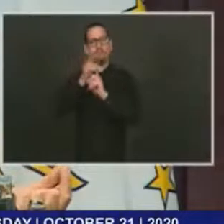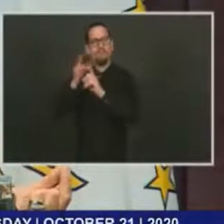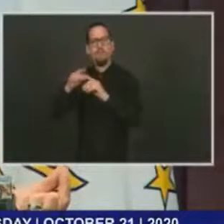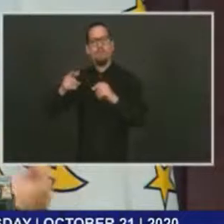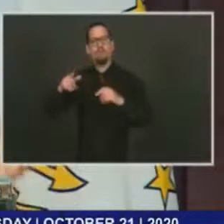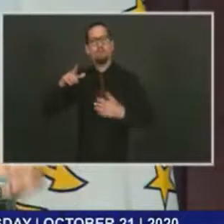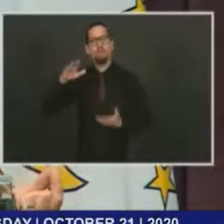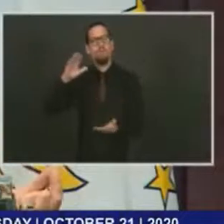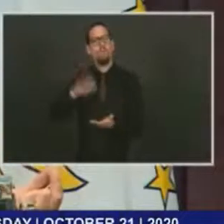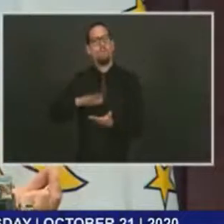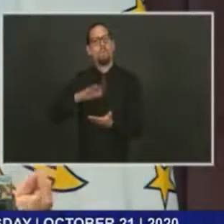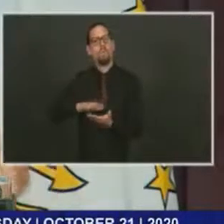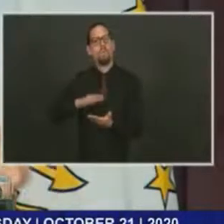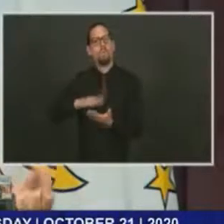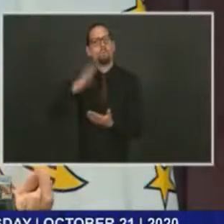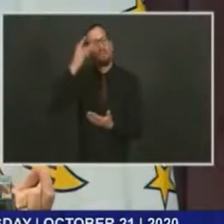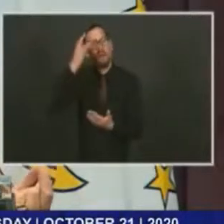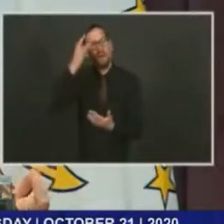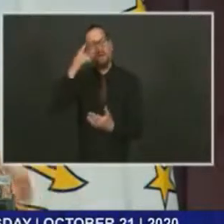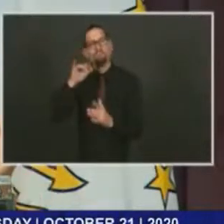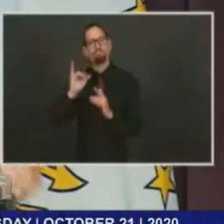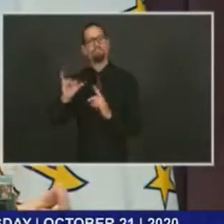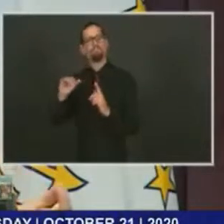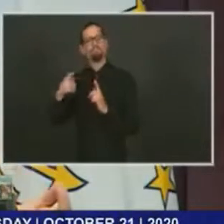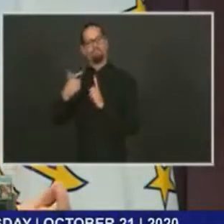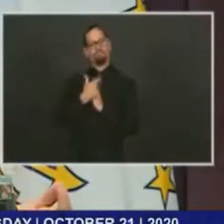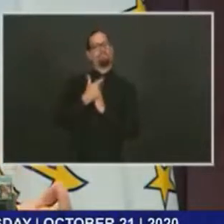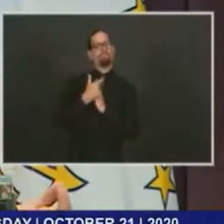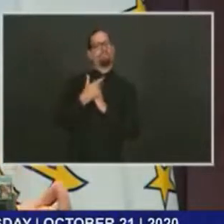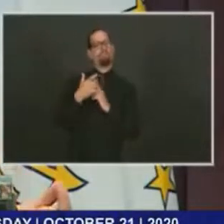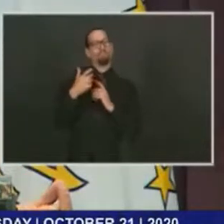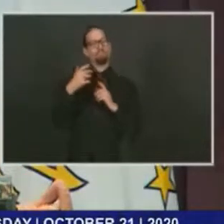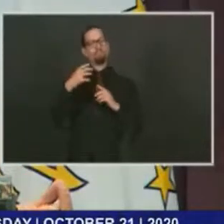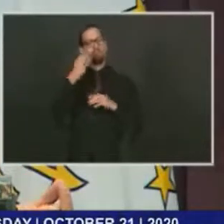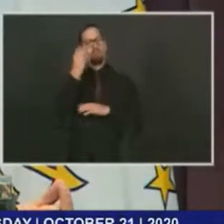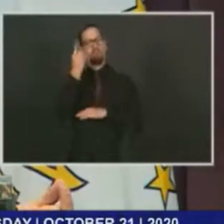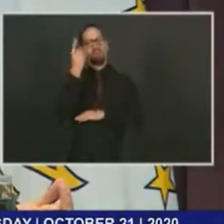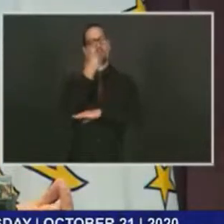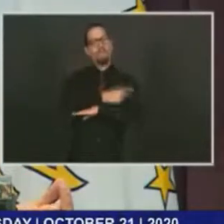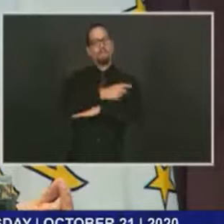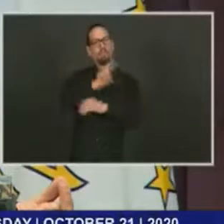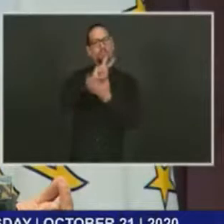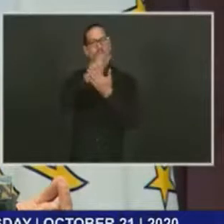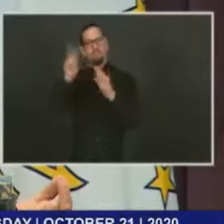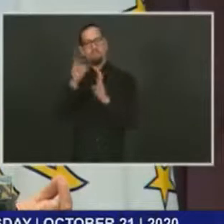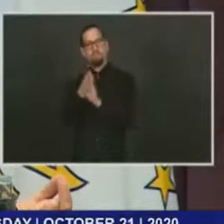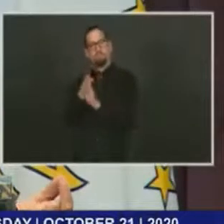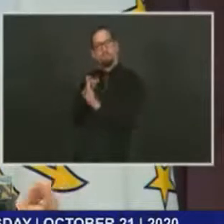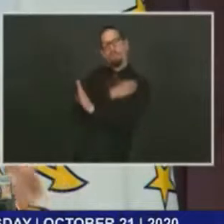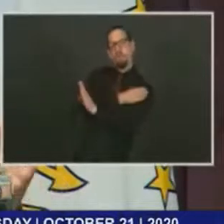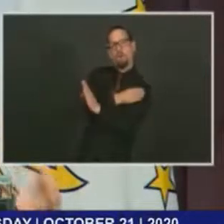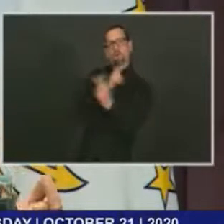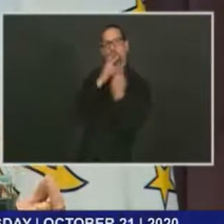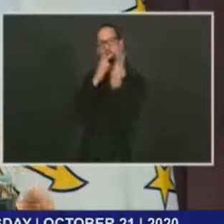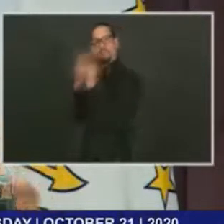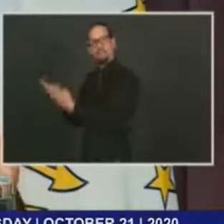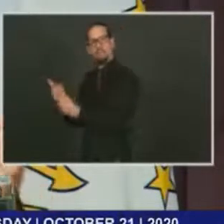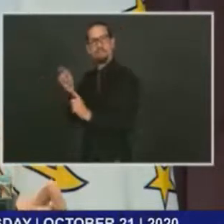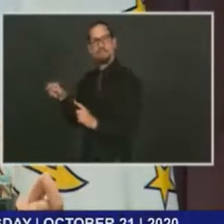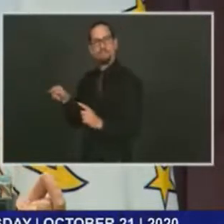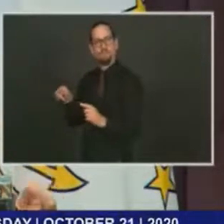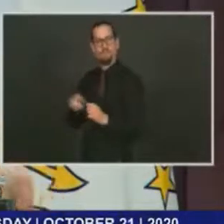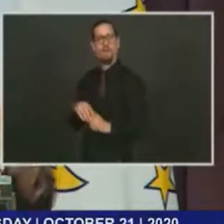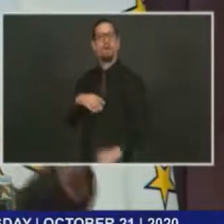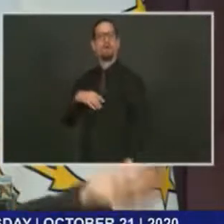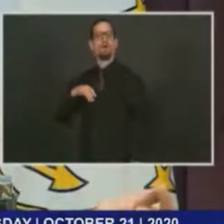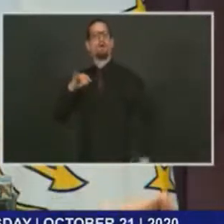wanted to get back to school, so they followed the rules. They did the right thing. They stayed in their houses for the 14 days before going to college. They got